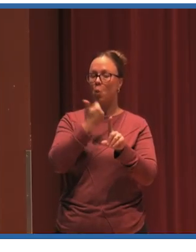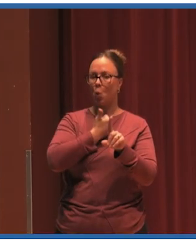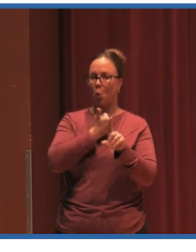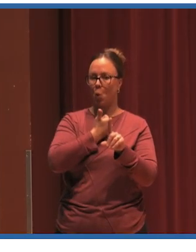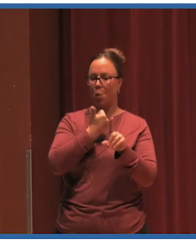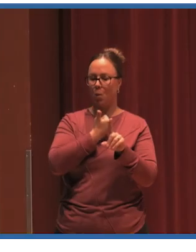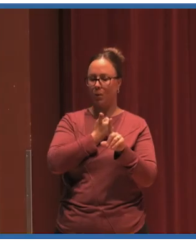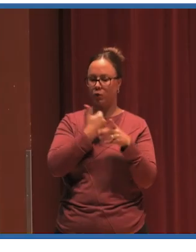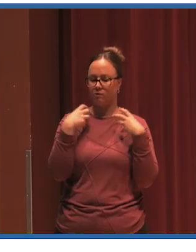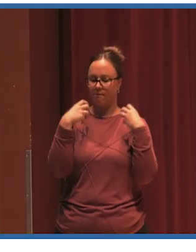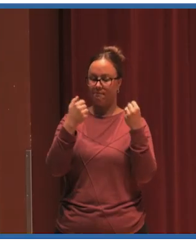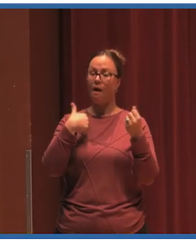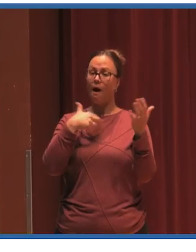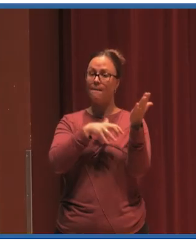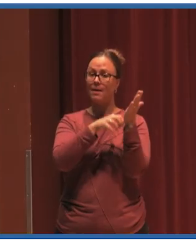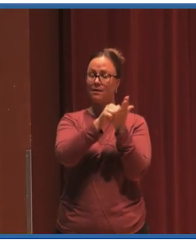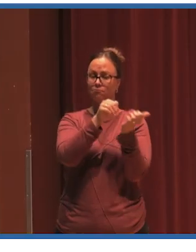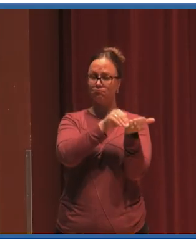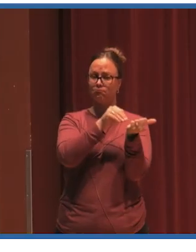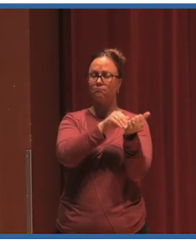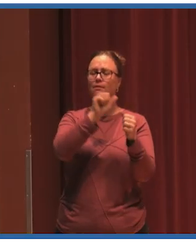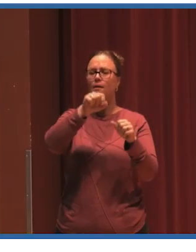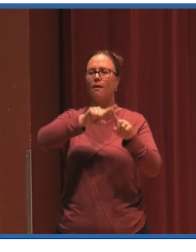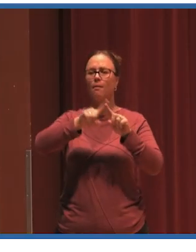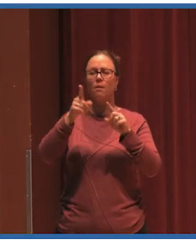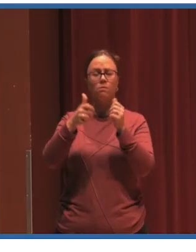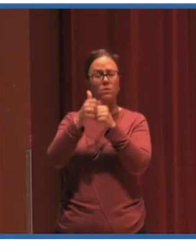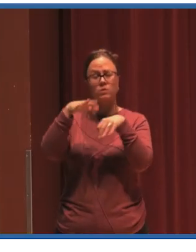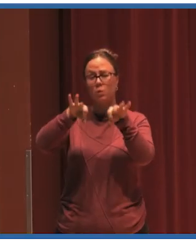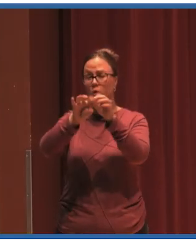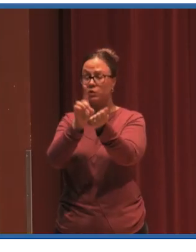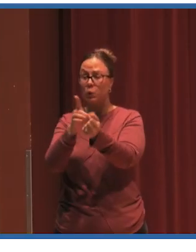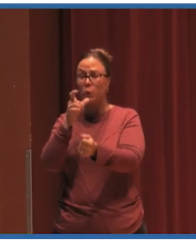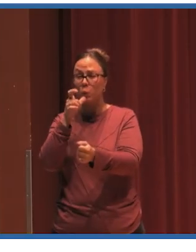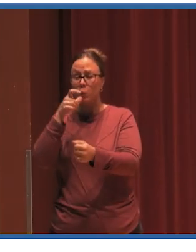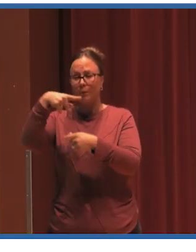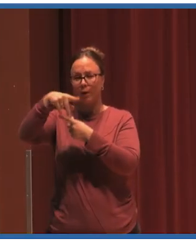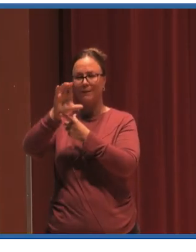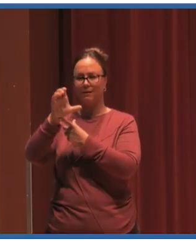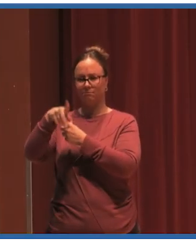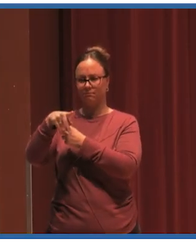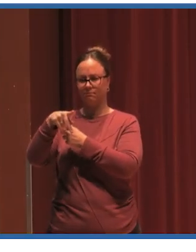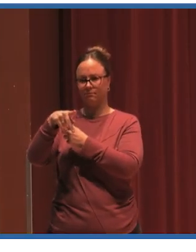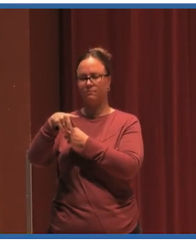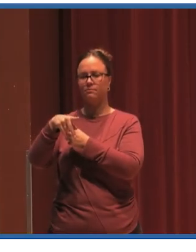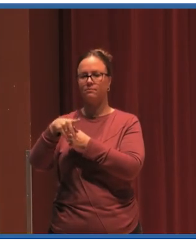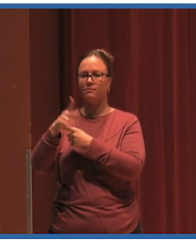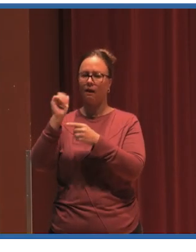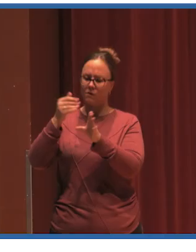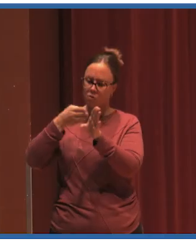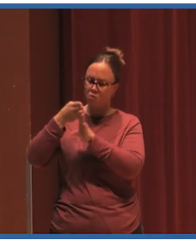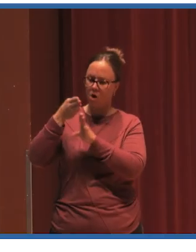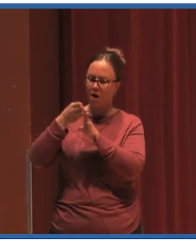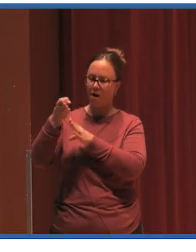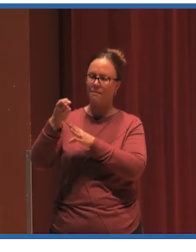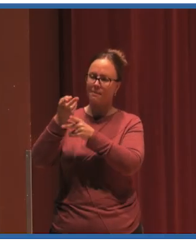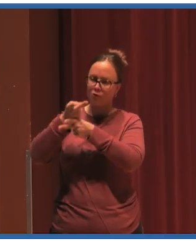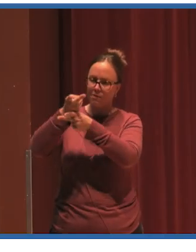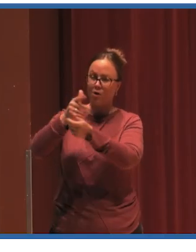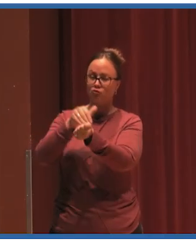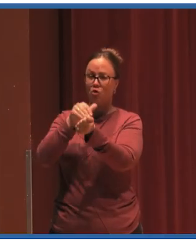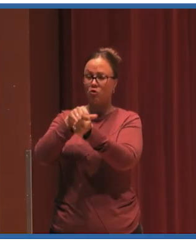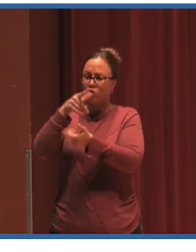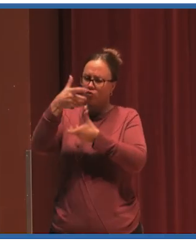think the most important doctors are primary care doctors. Having a primary care doctor that you trust, that